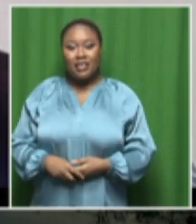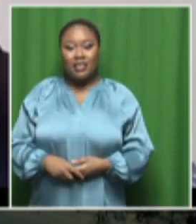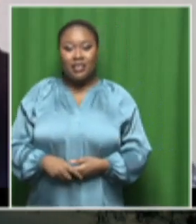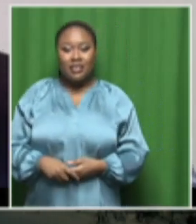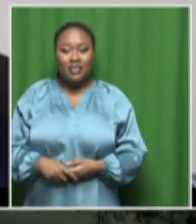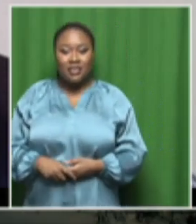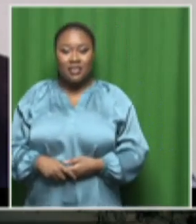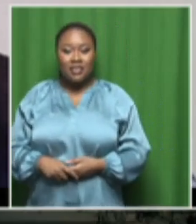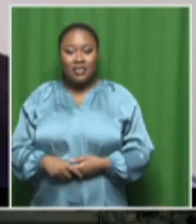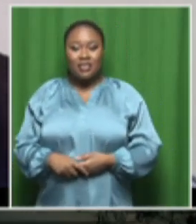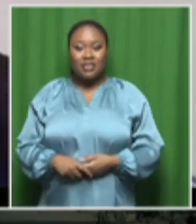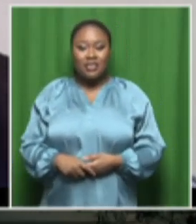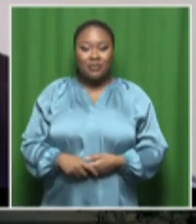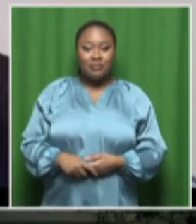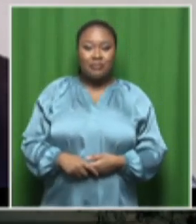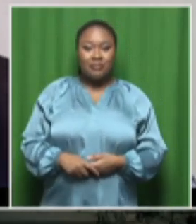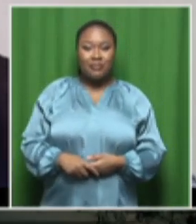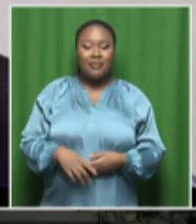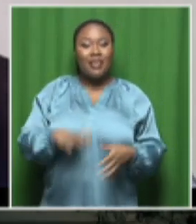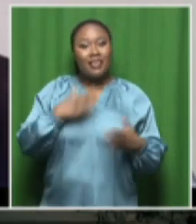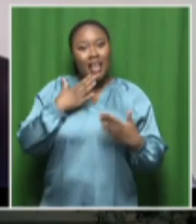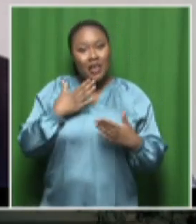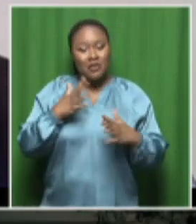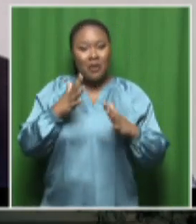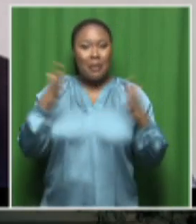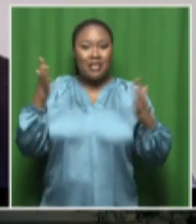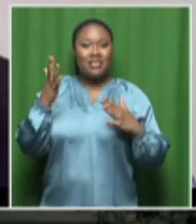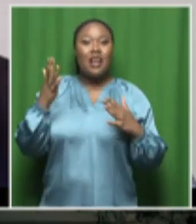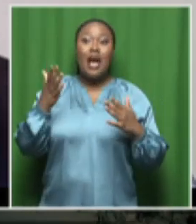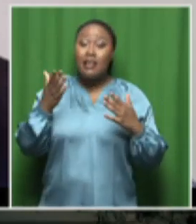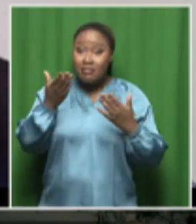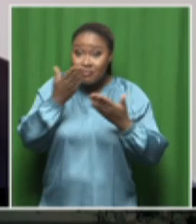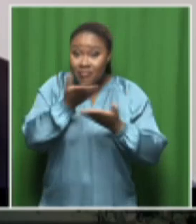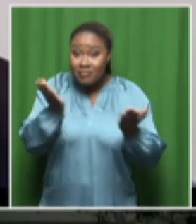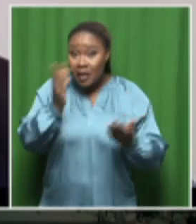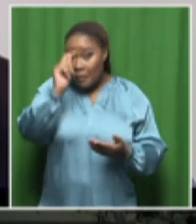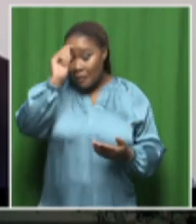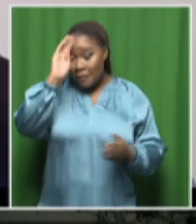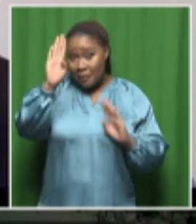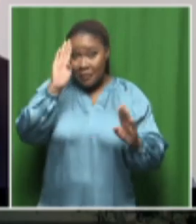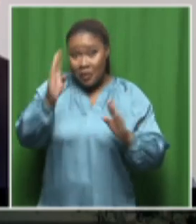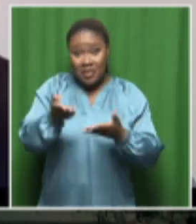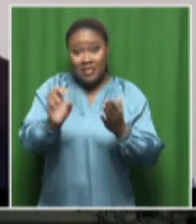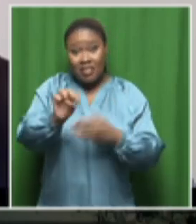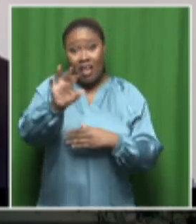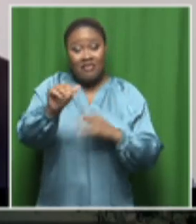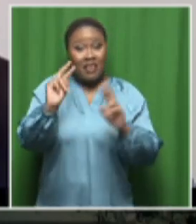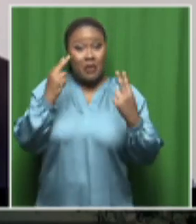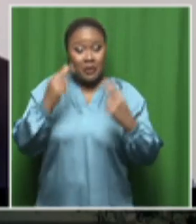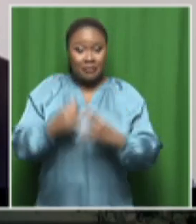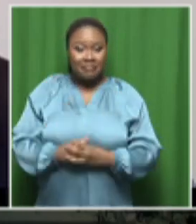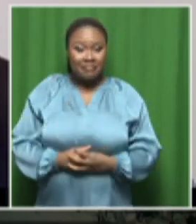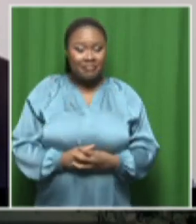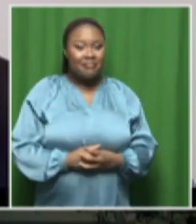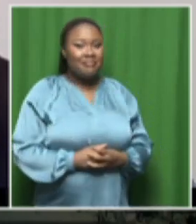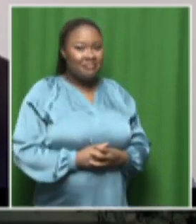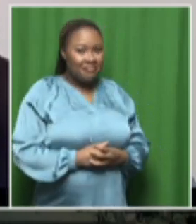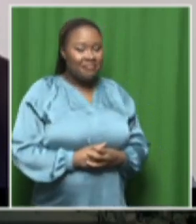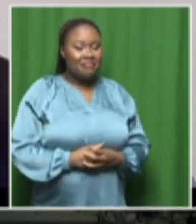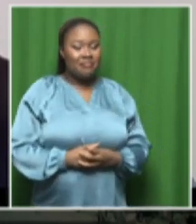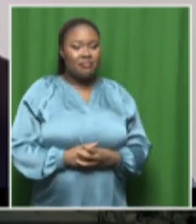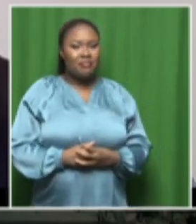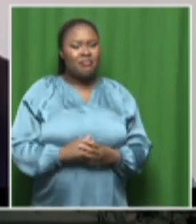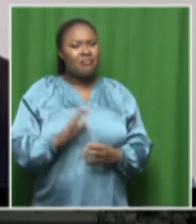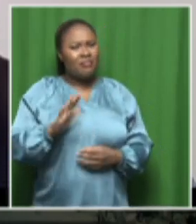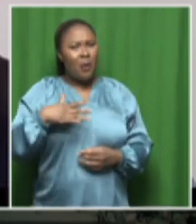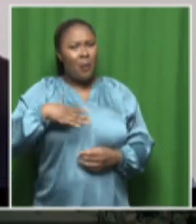Morning, Simpiwe. Thank you for having me, and welcome and morning to South Africa as well. Great having you on this show this morning. First of all, how was